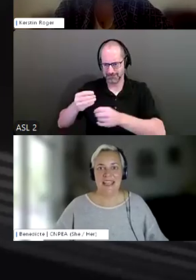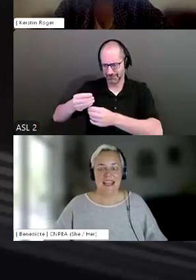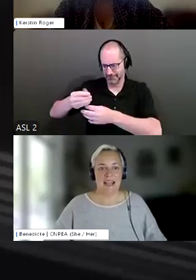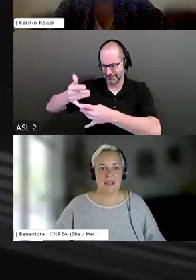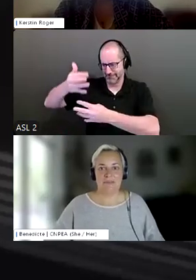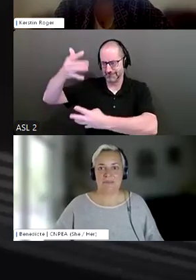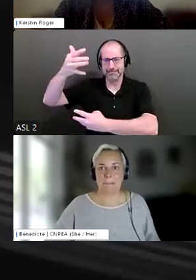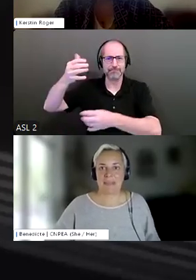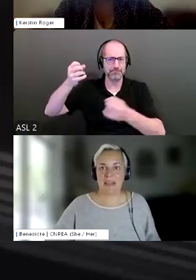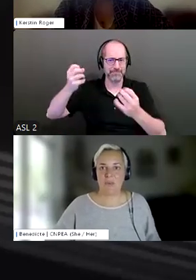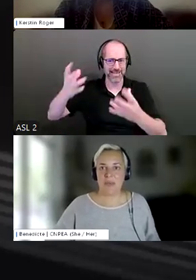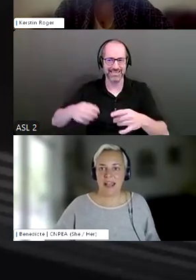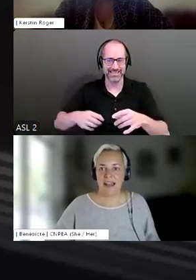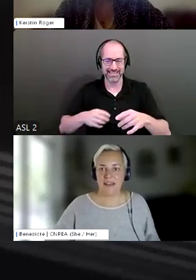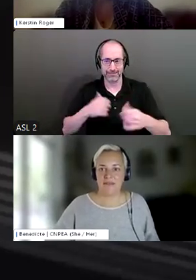way.